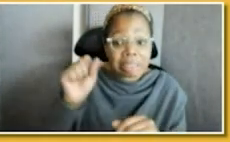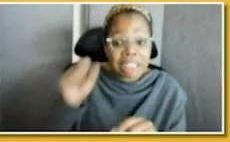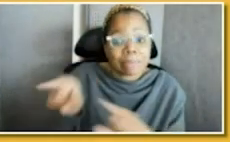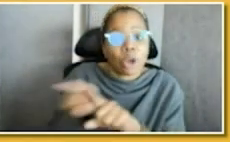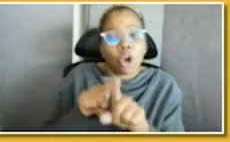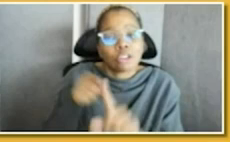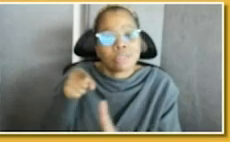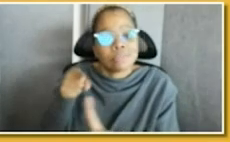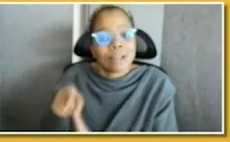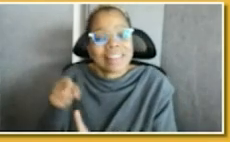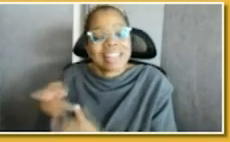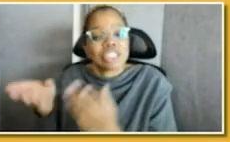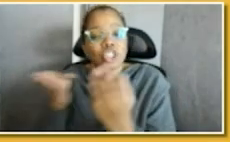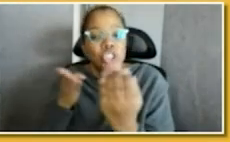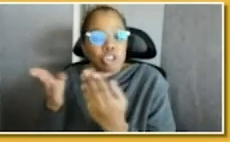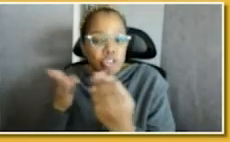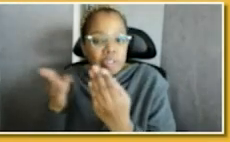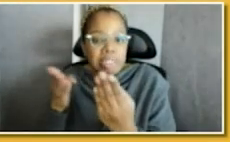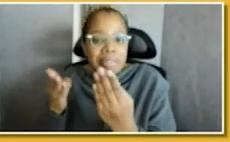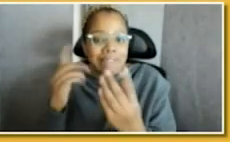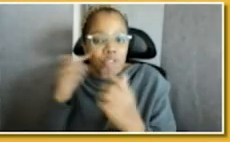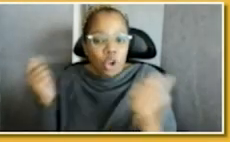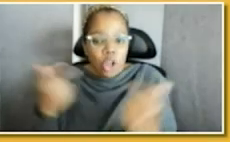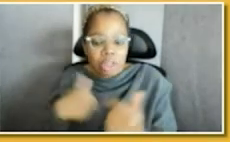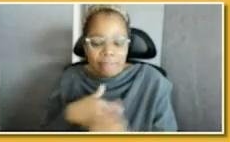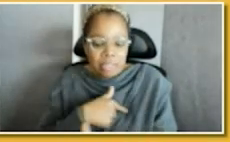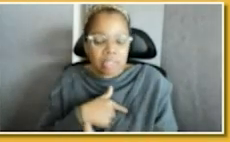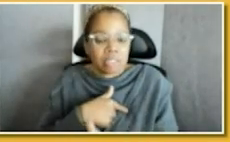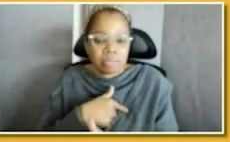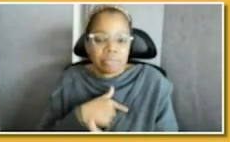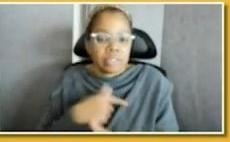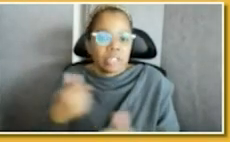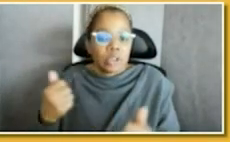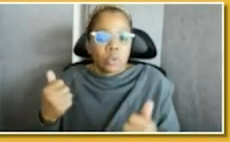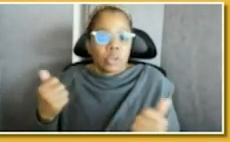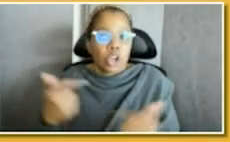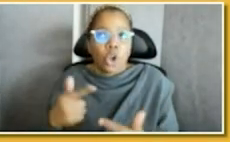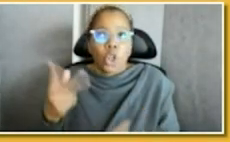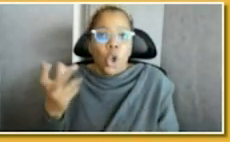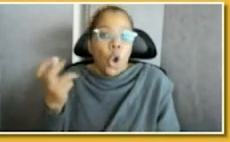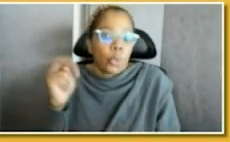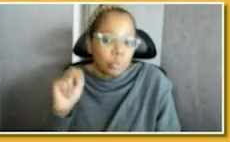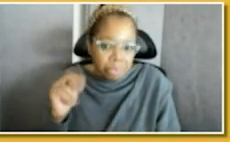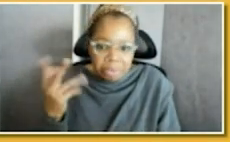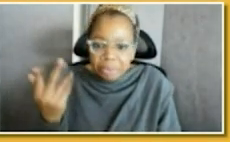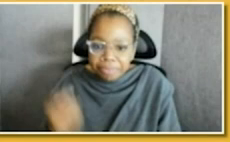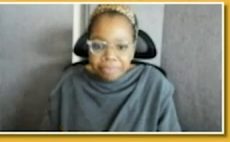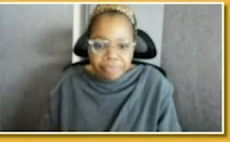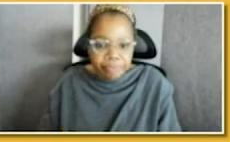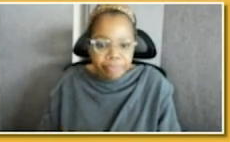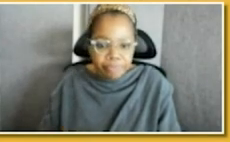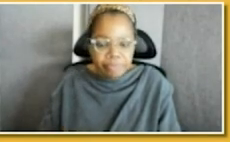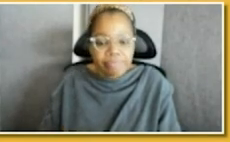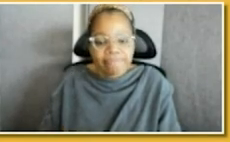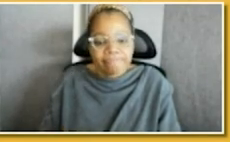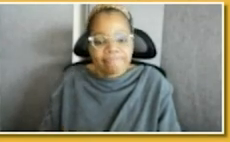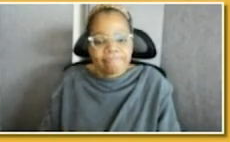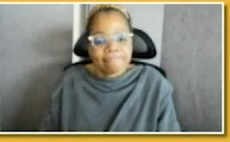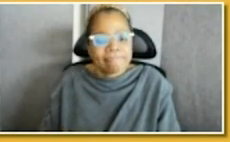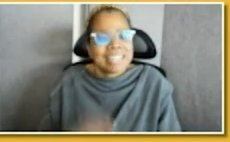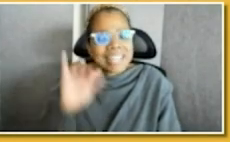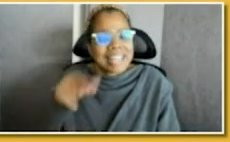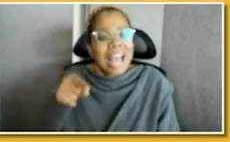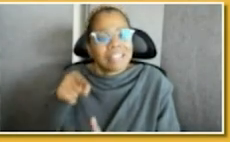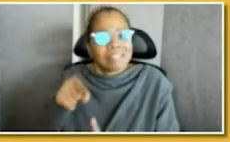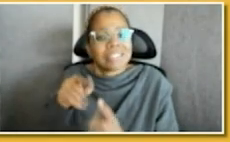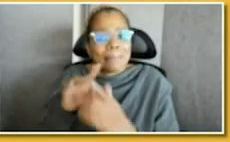exists for all of us that we all own, essentially. And that's the message that I wanted